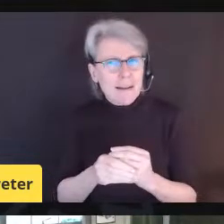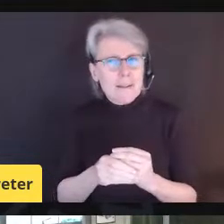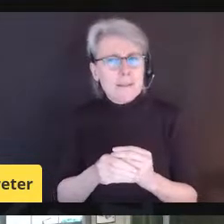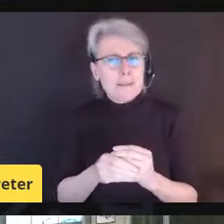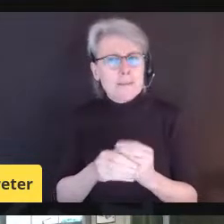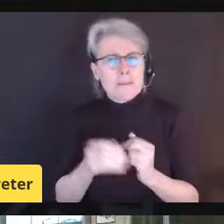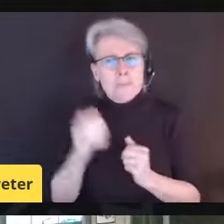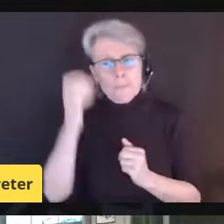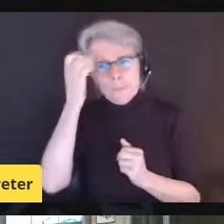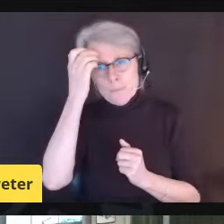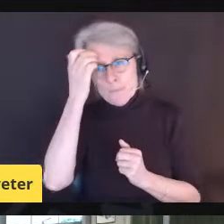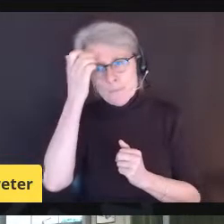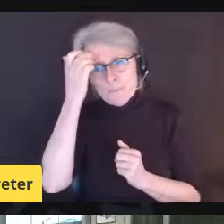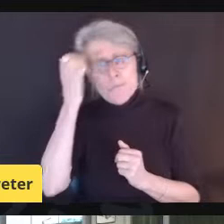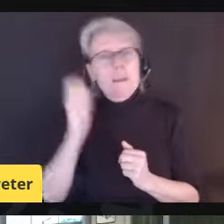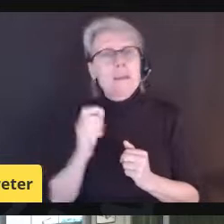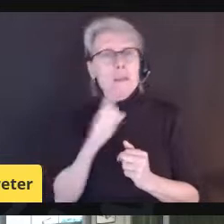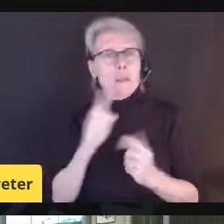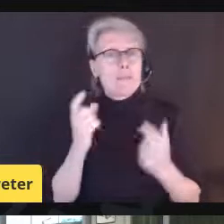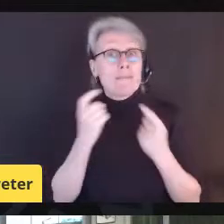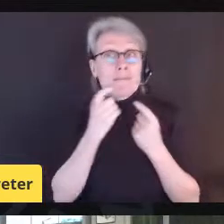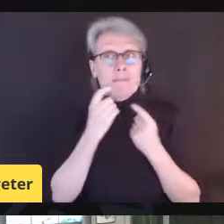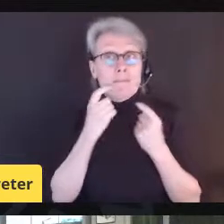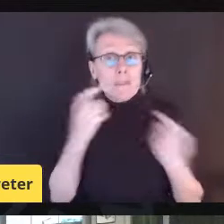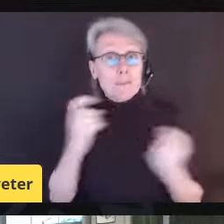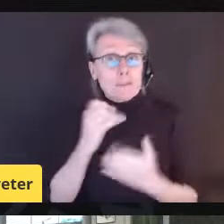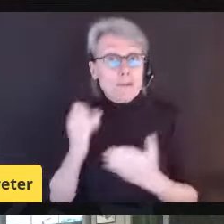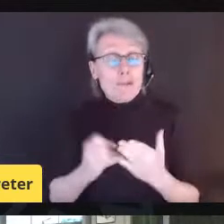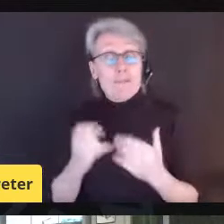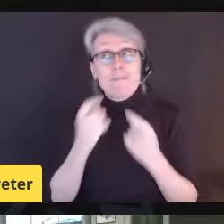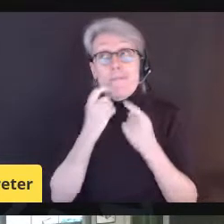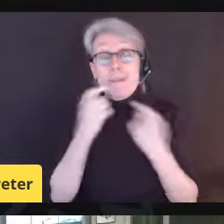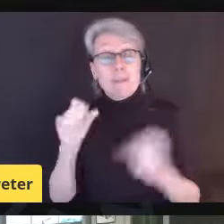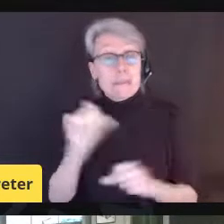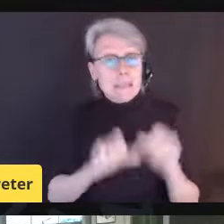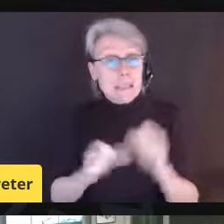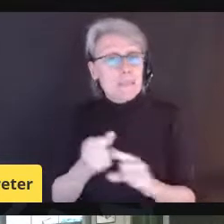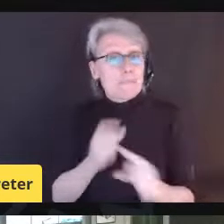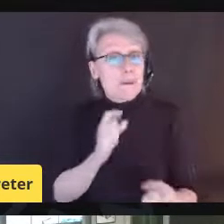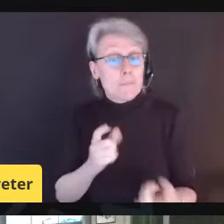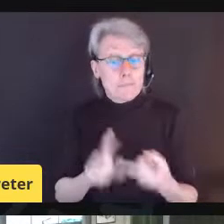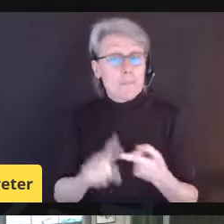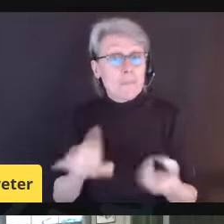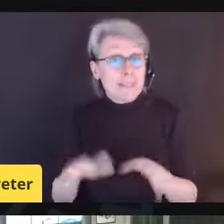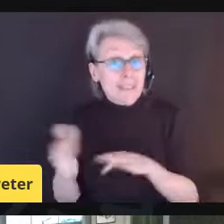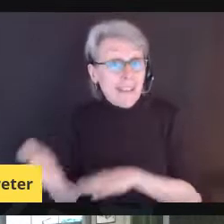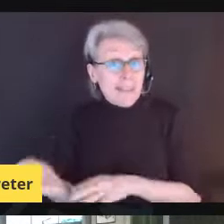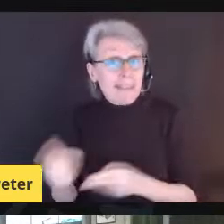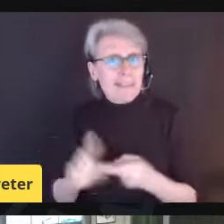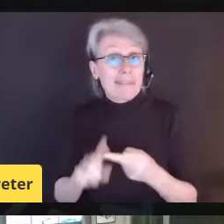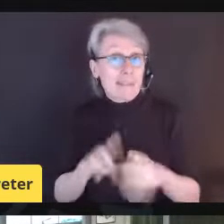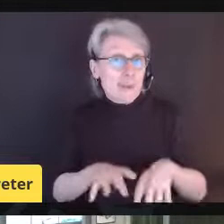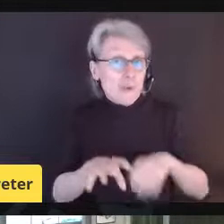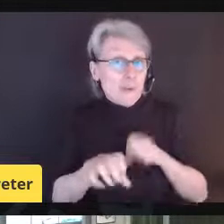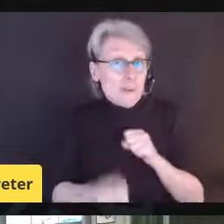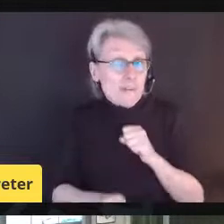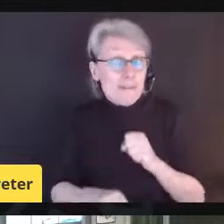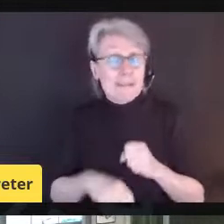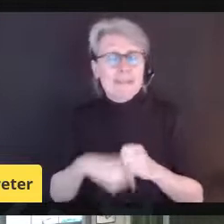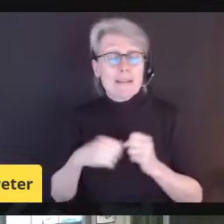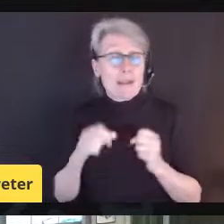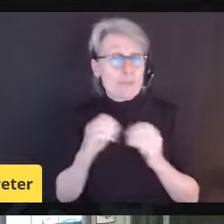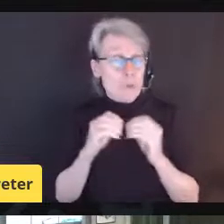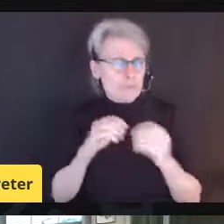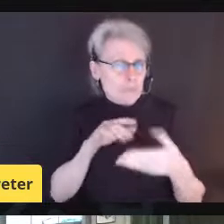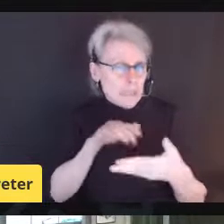much of great art and great science comes from death and grieving and learning about it. And in